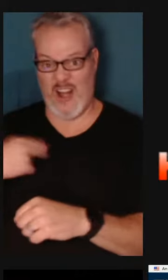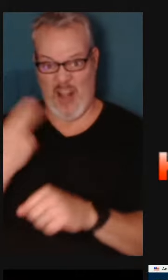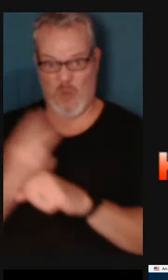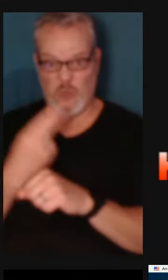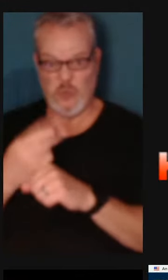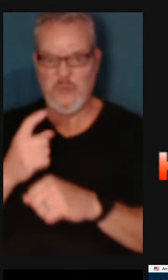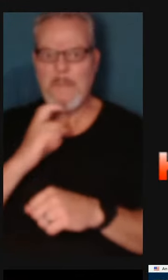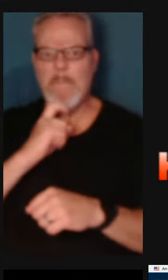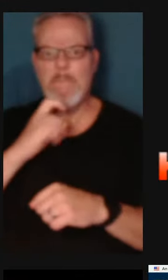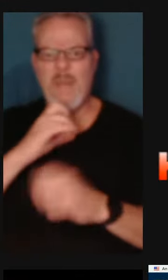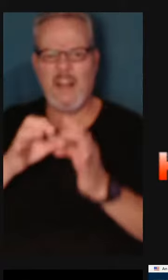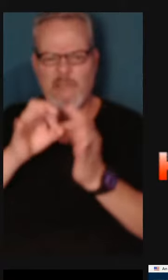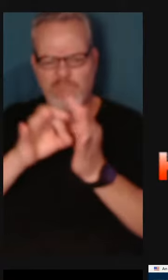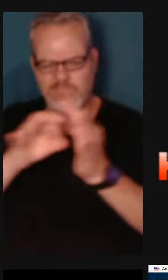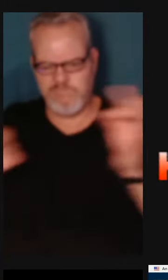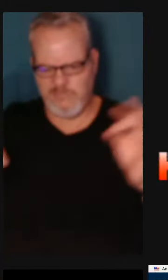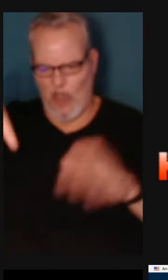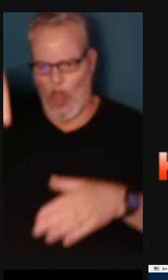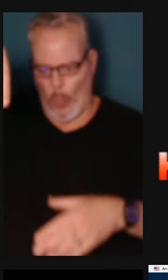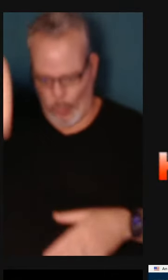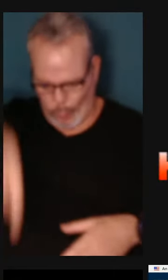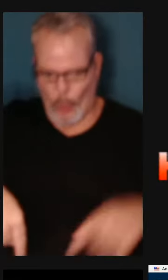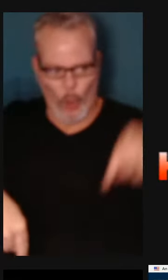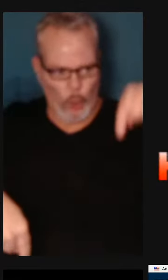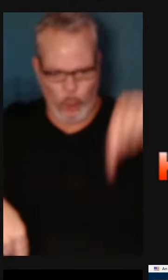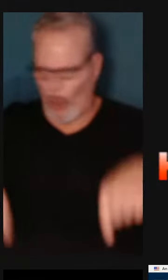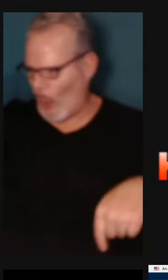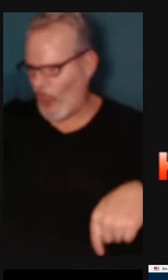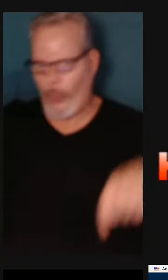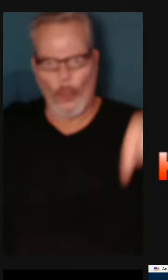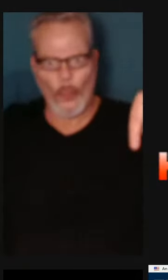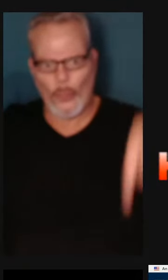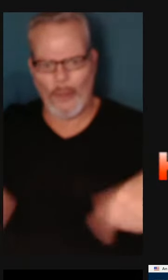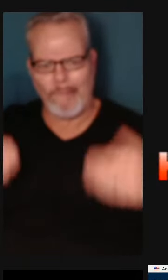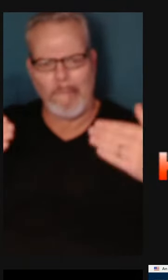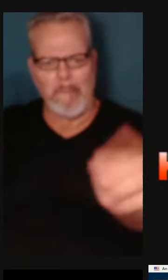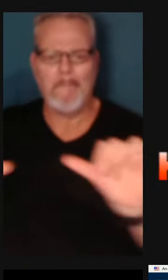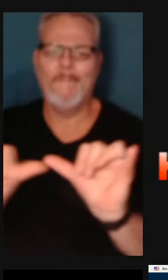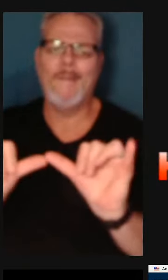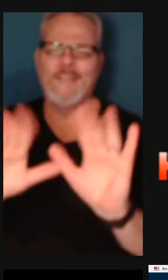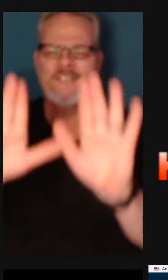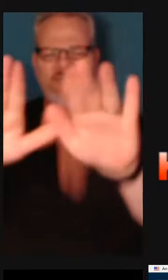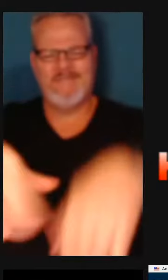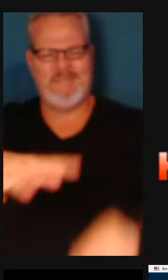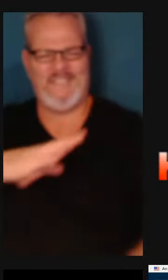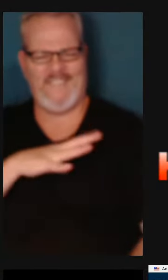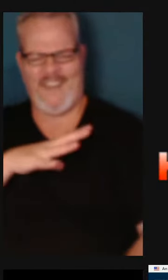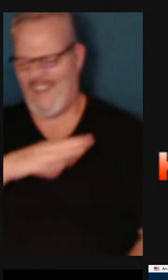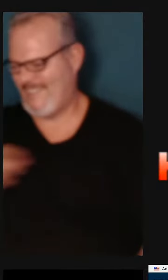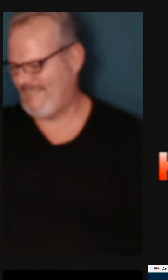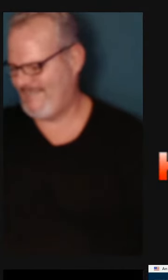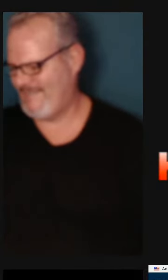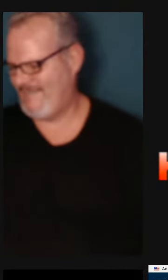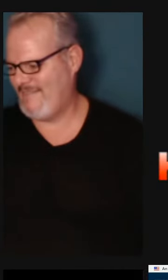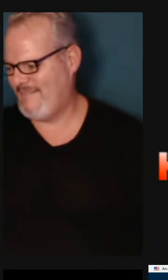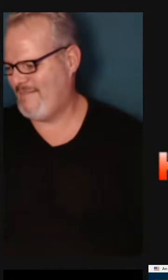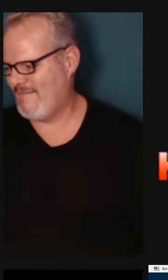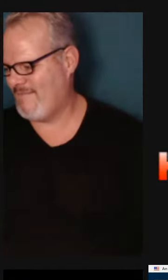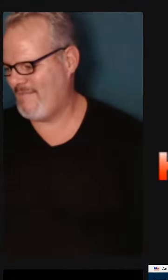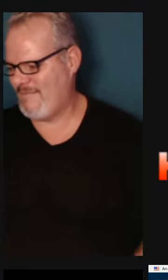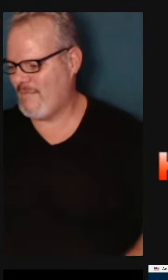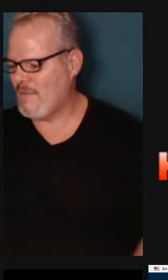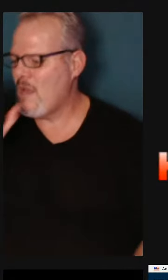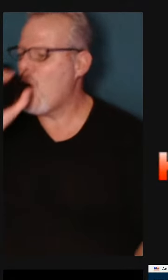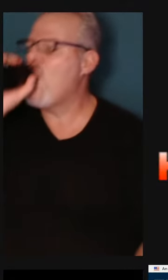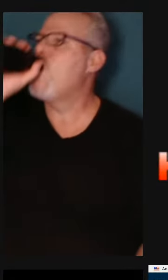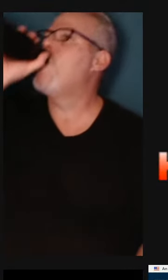ground. Pointed into the air, right? And be like, we'll just measure that and it'll be fine. Have you got 150 long piece of rebar that